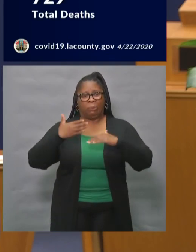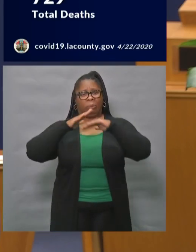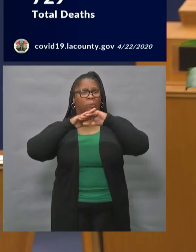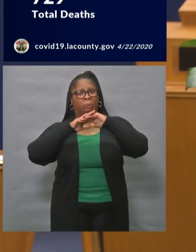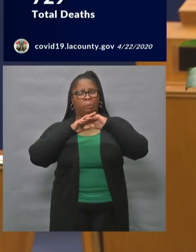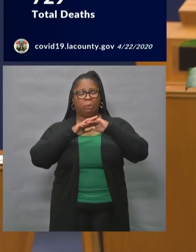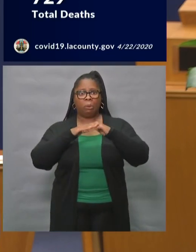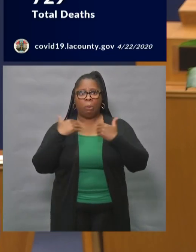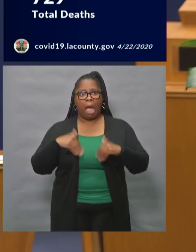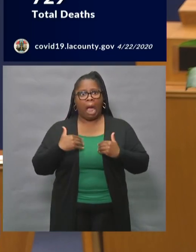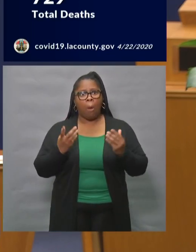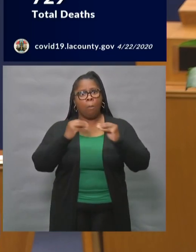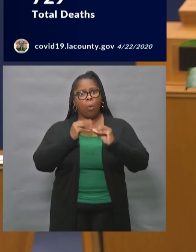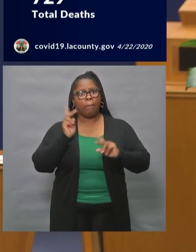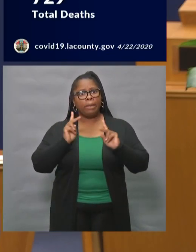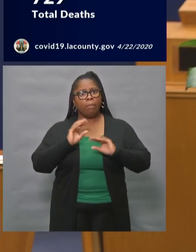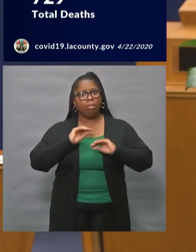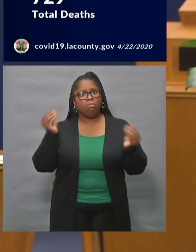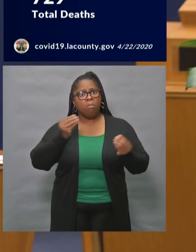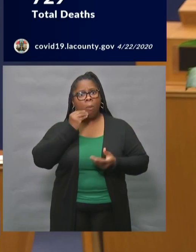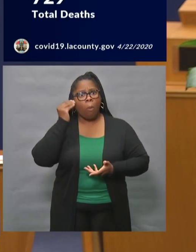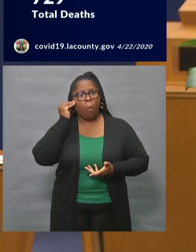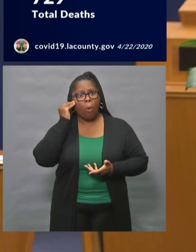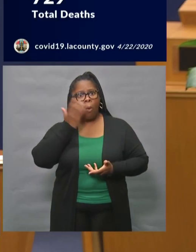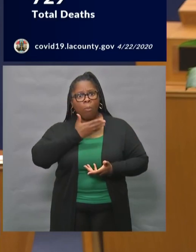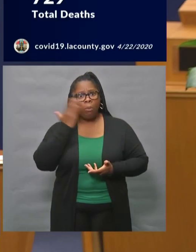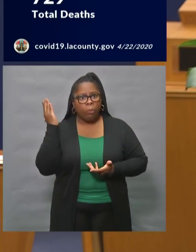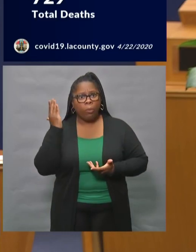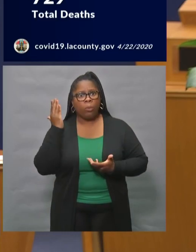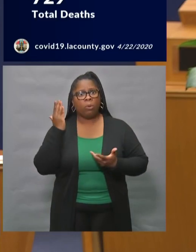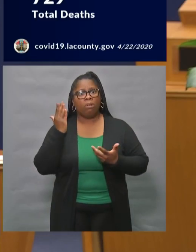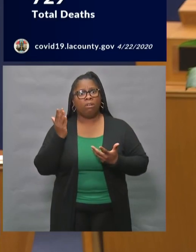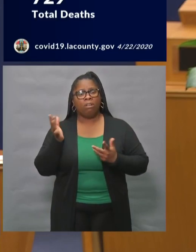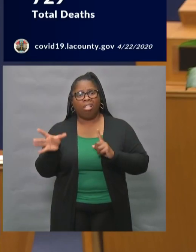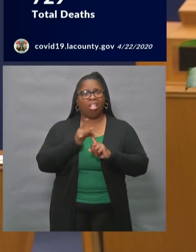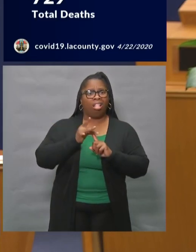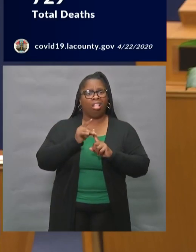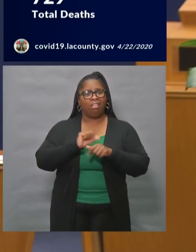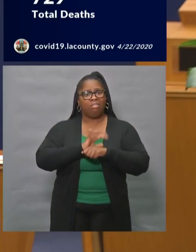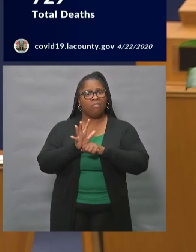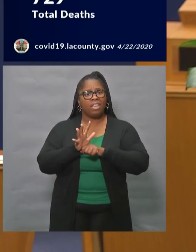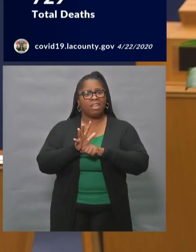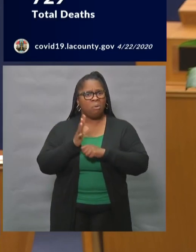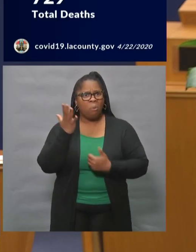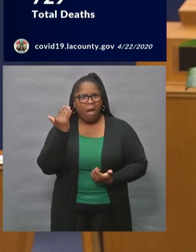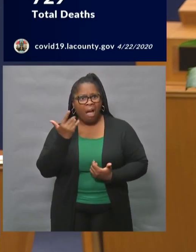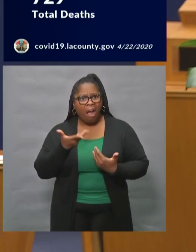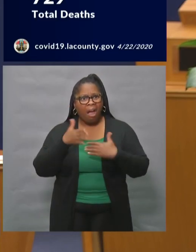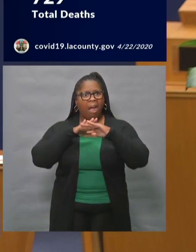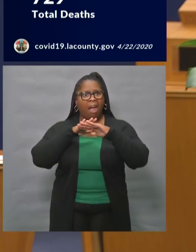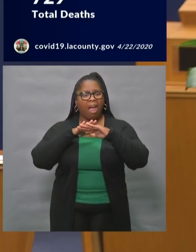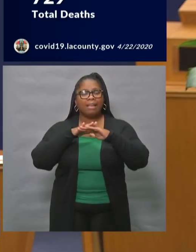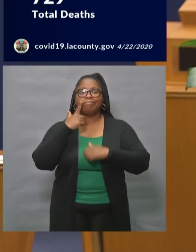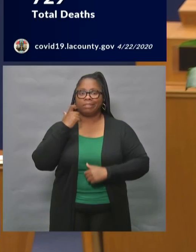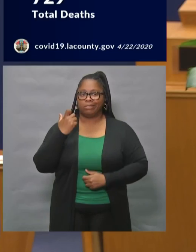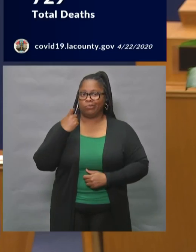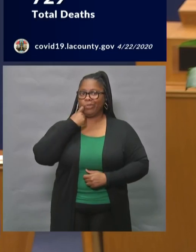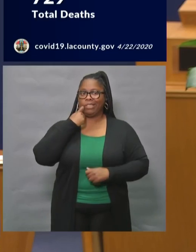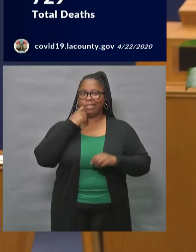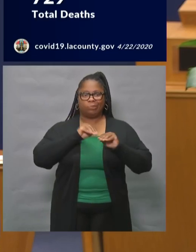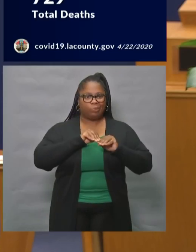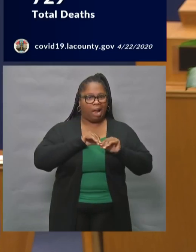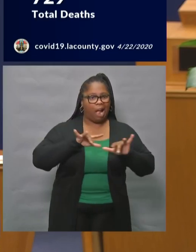experiencing homelessness who were residing in a shelter were because of the outbreak that we have at the Union